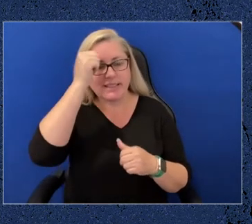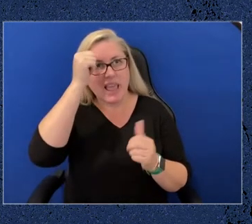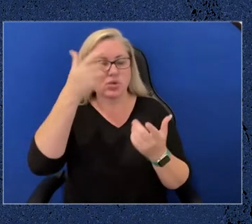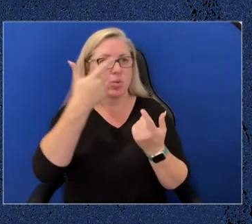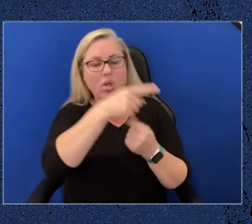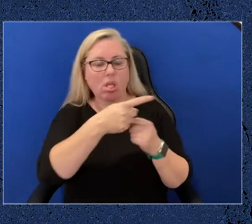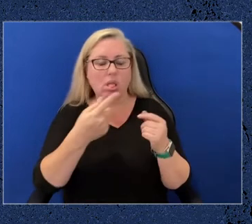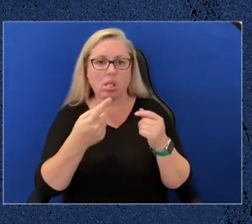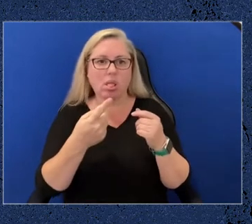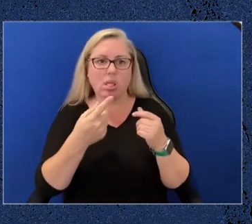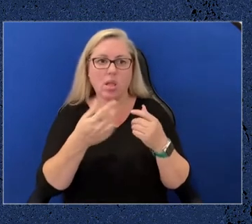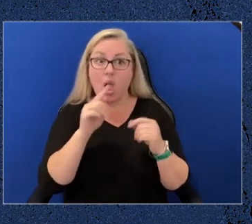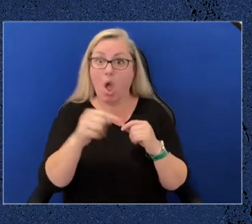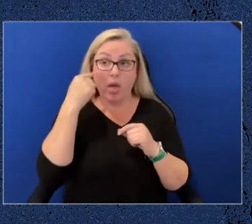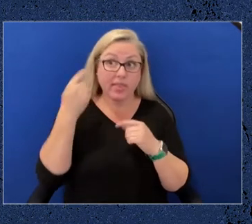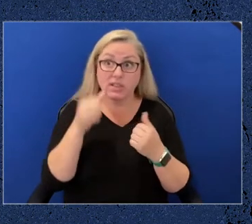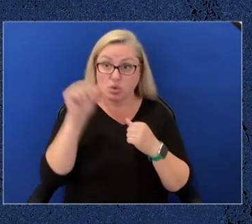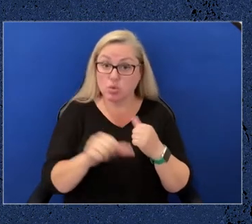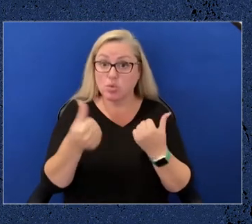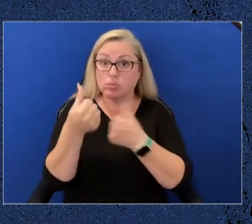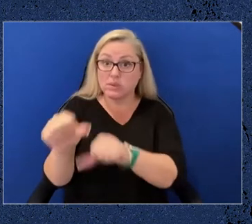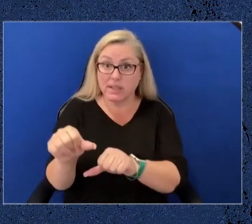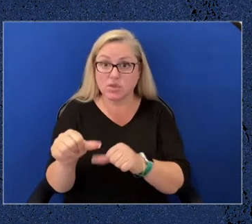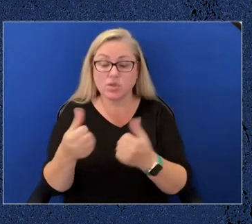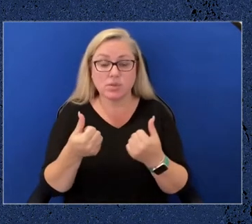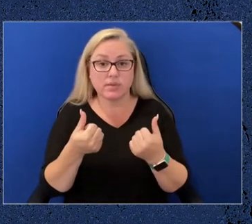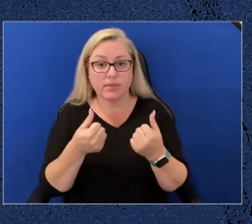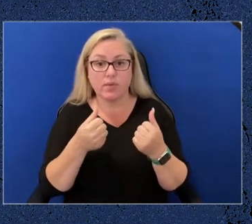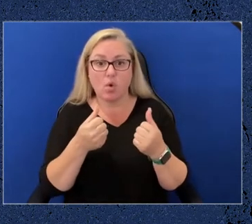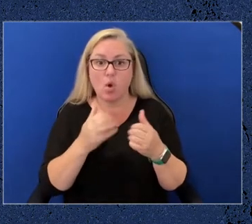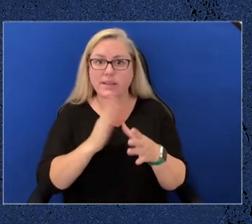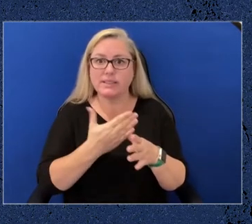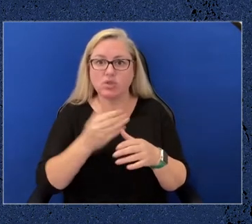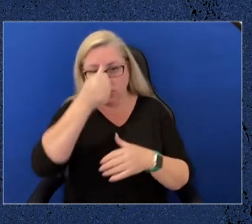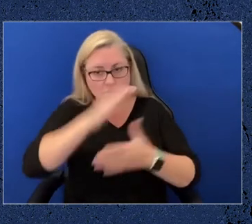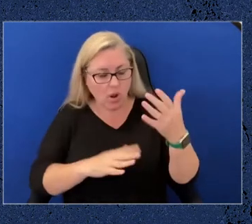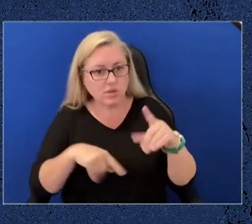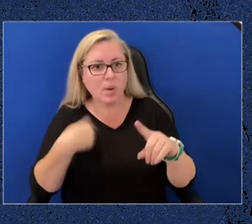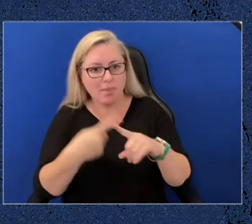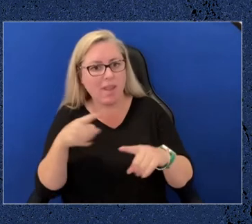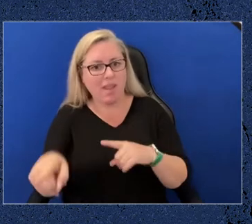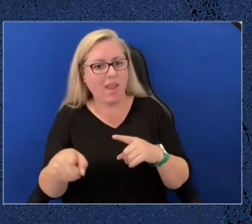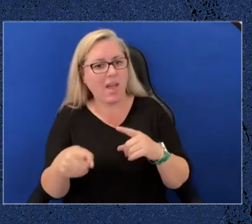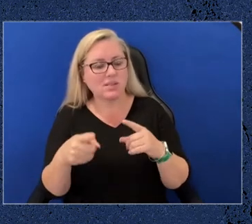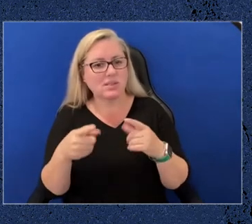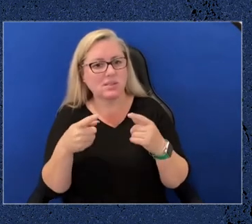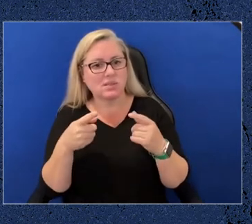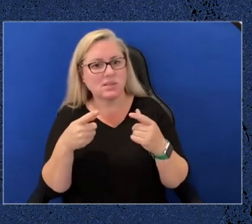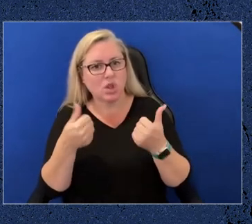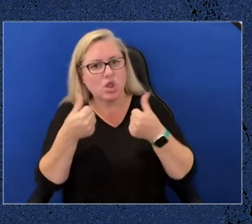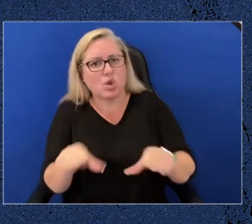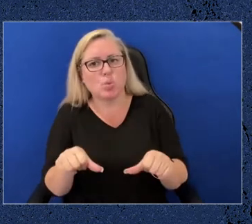should be protections for Indigenous knowledge and the use of Indigenous knowledge, and I certainly think there's a lot of room for scientists and